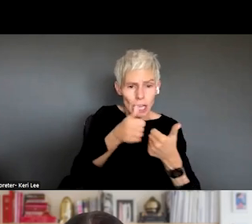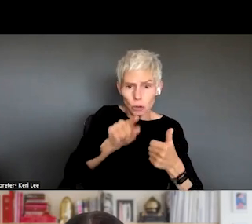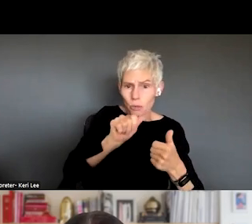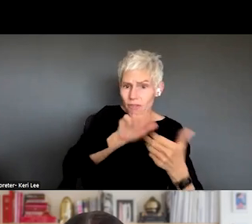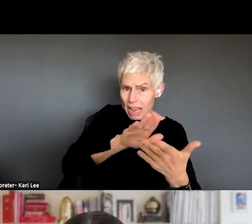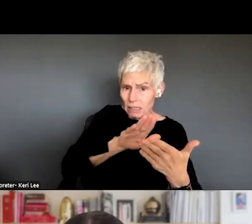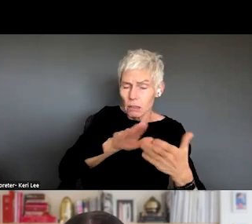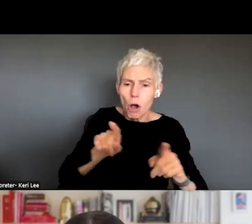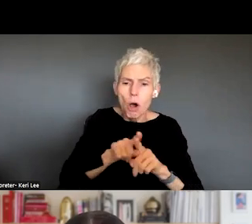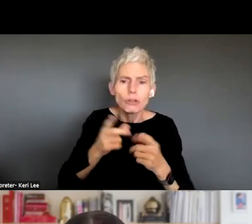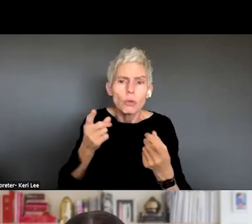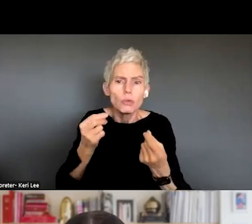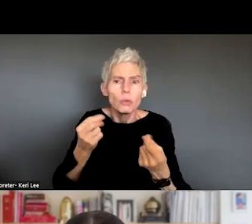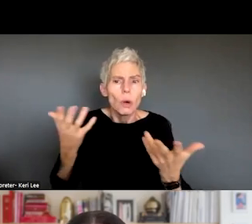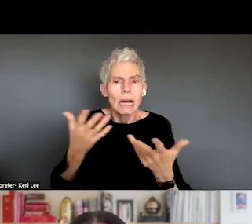able to do to push back.